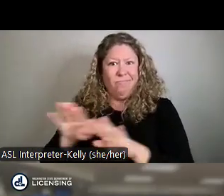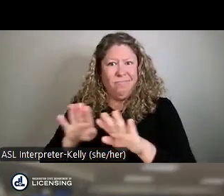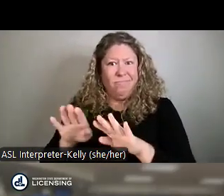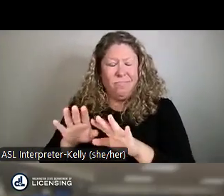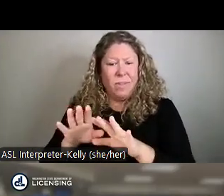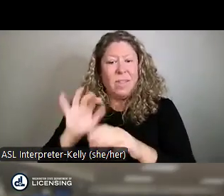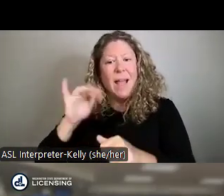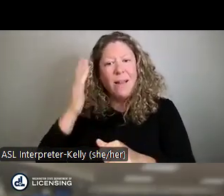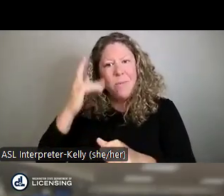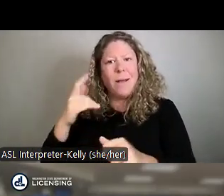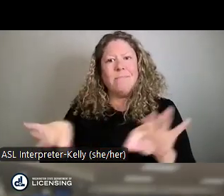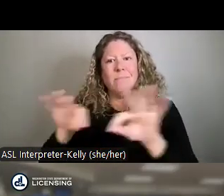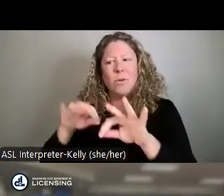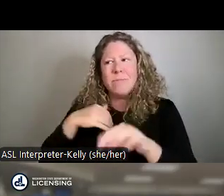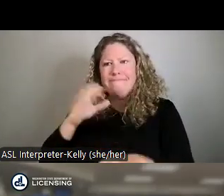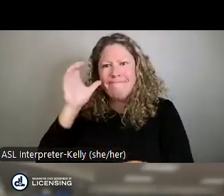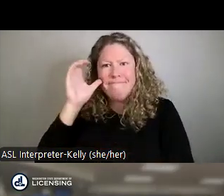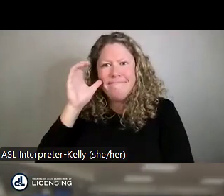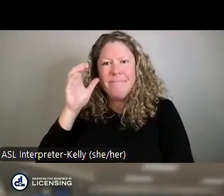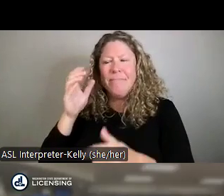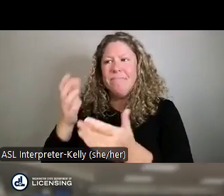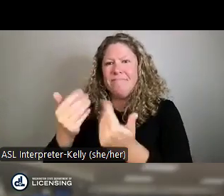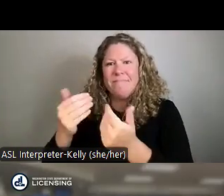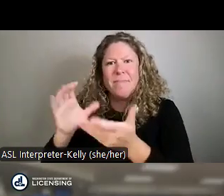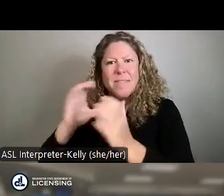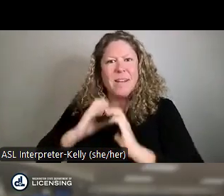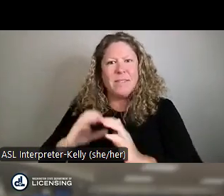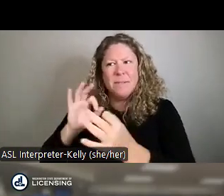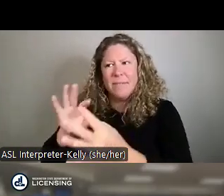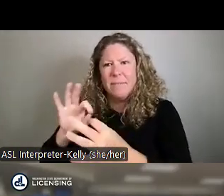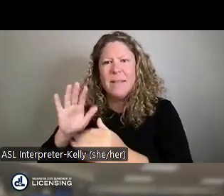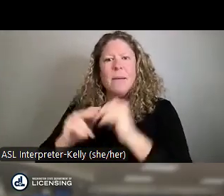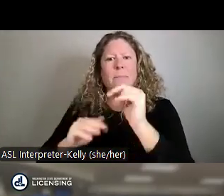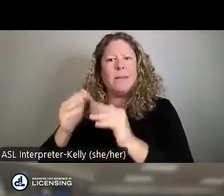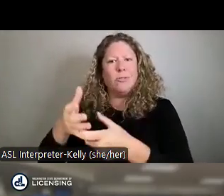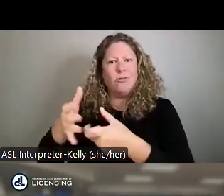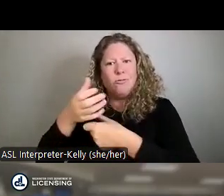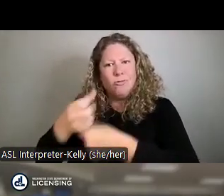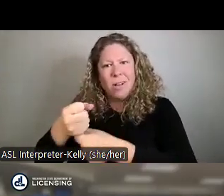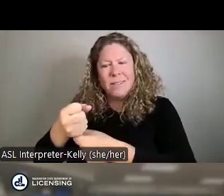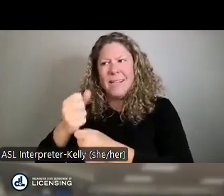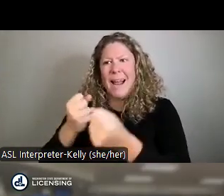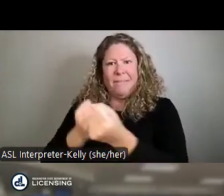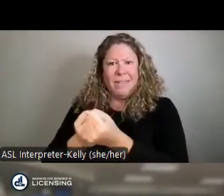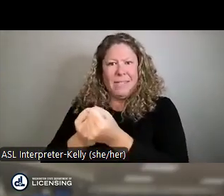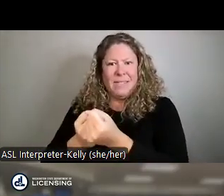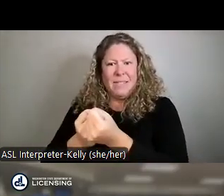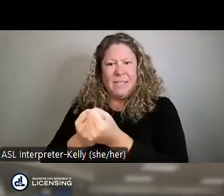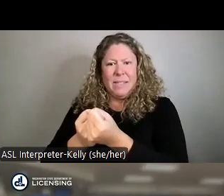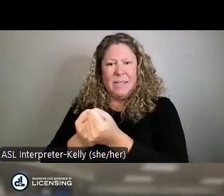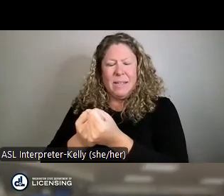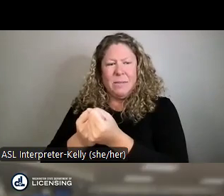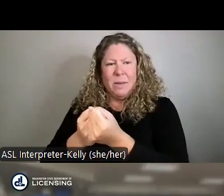feedback, it creates positive experiences and it builds trust and advocacy in government. But beyond that, it's huge